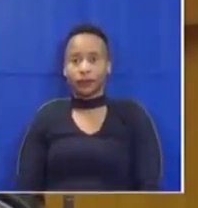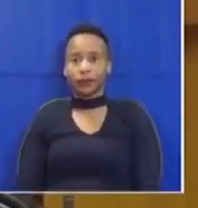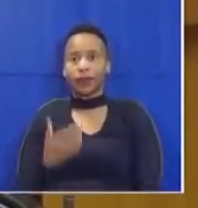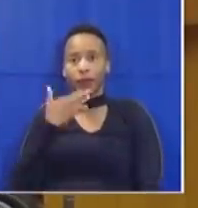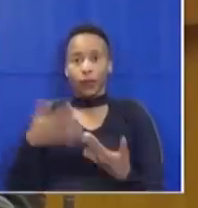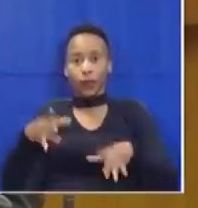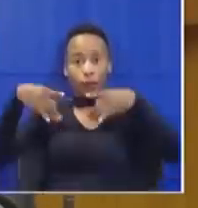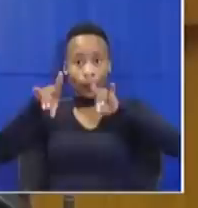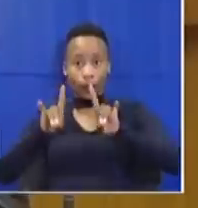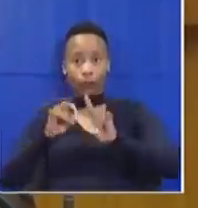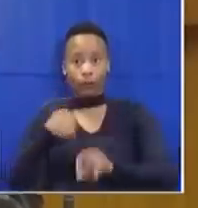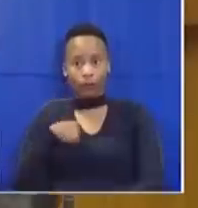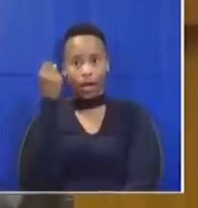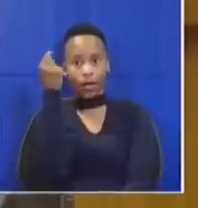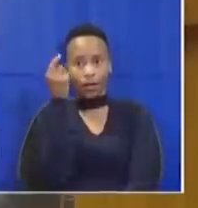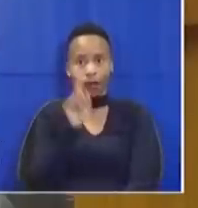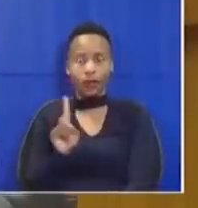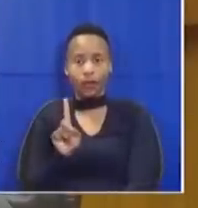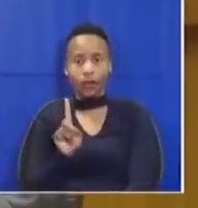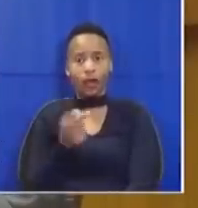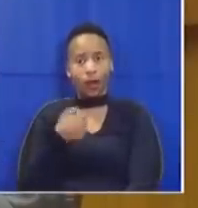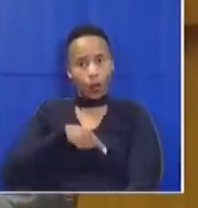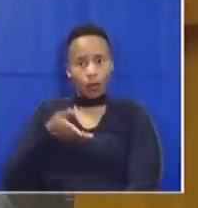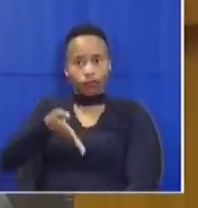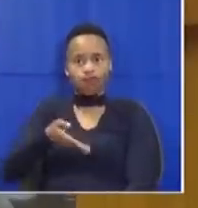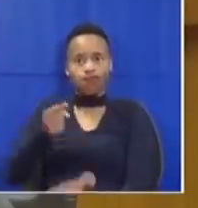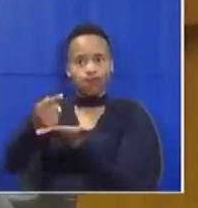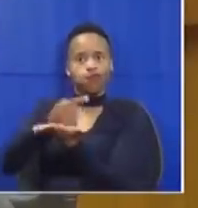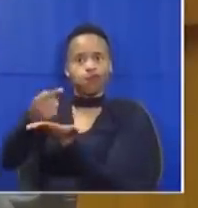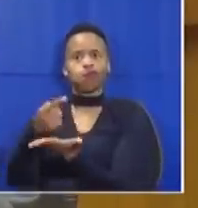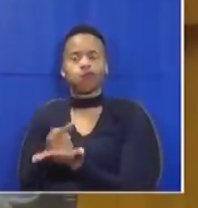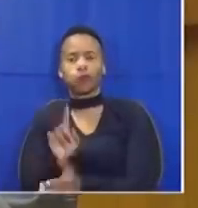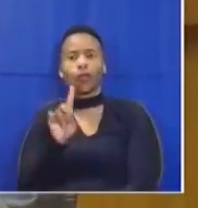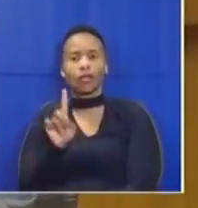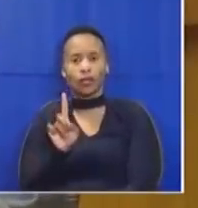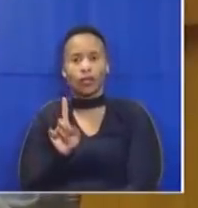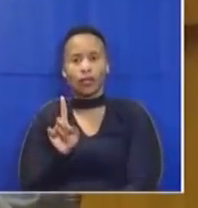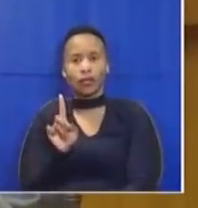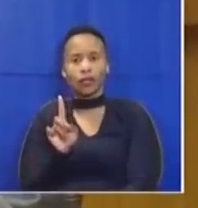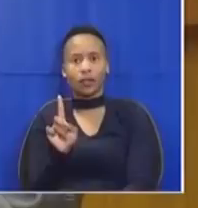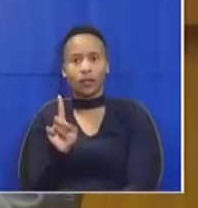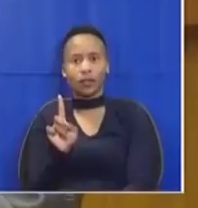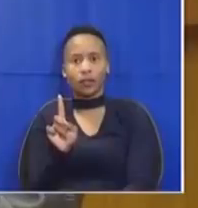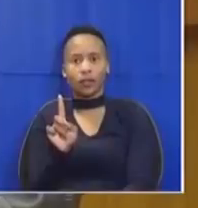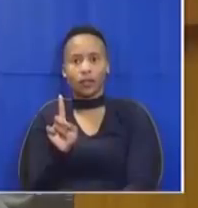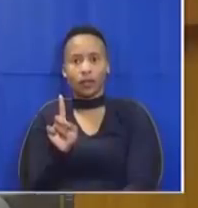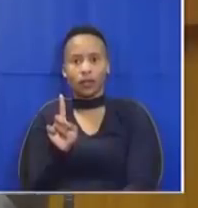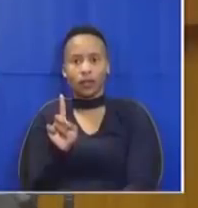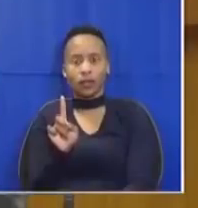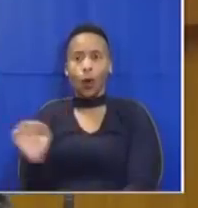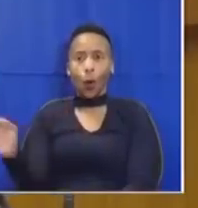My understanding is that we are debating here whether we should give a blanket